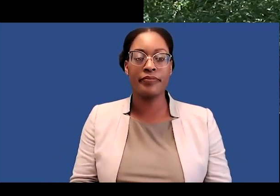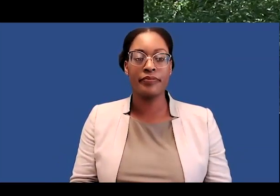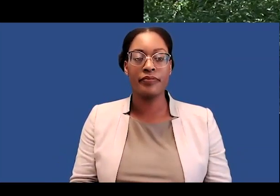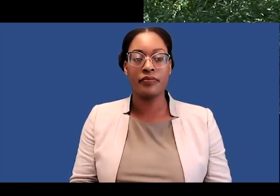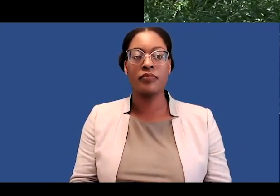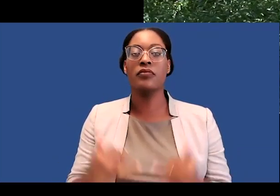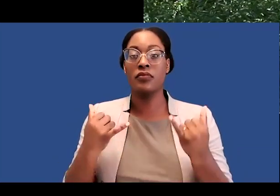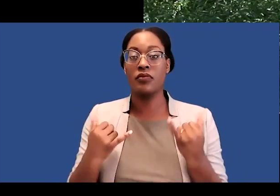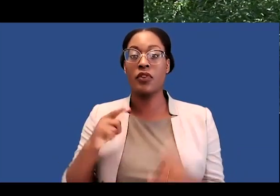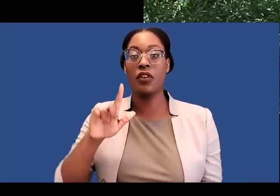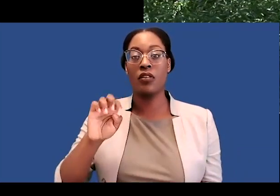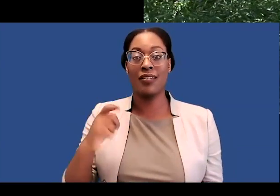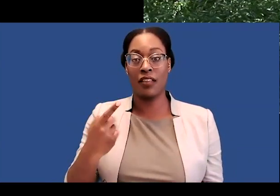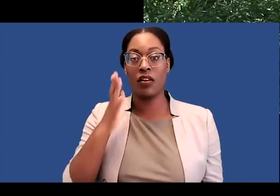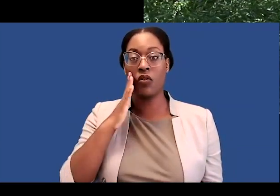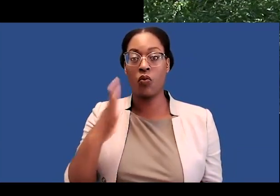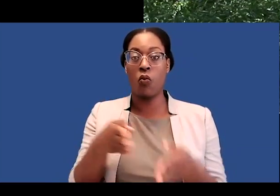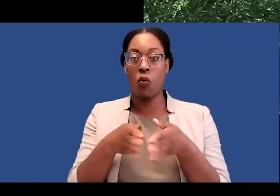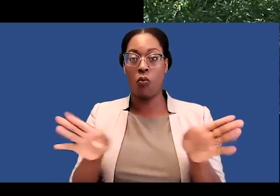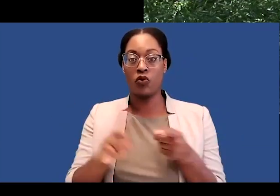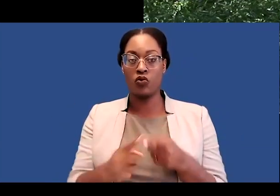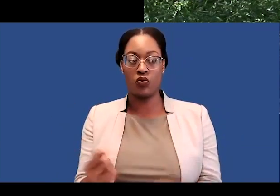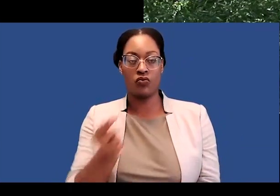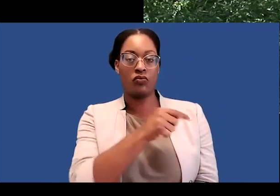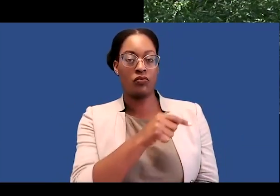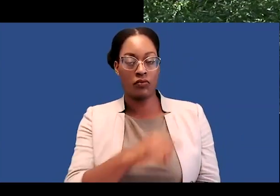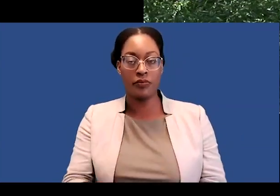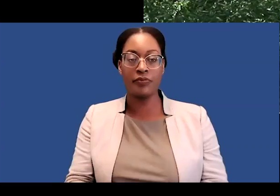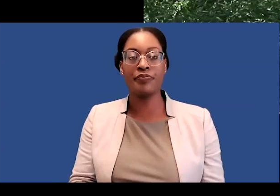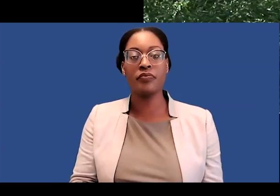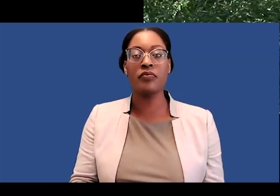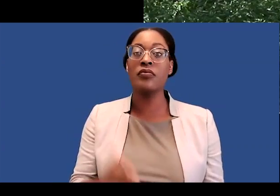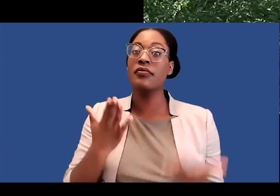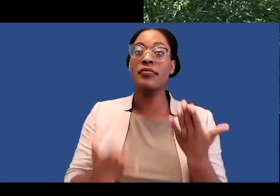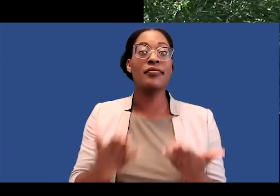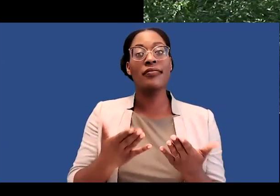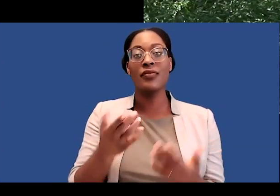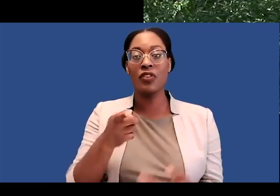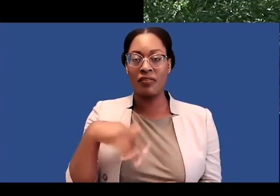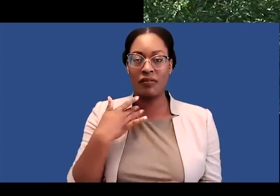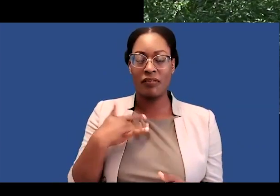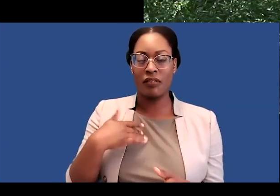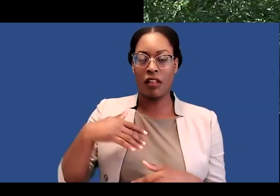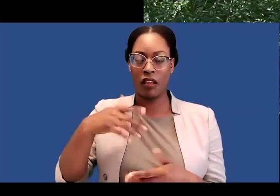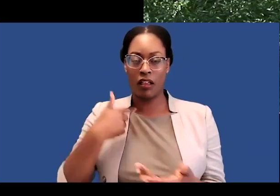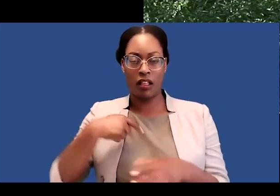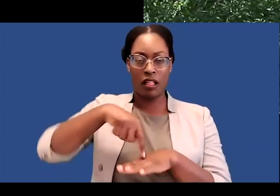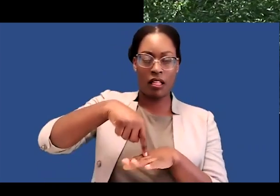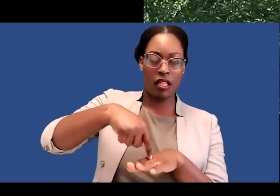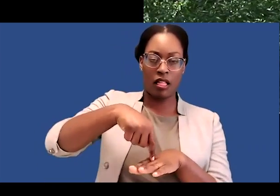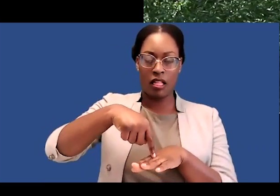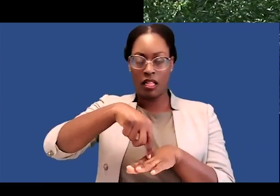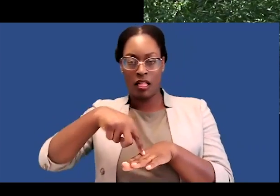And we're going to open that leg out to your side. If this is a part where you need to go to a wall, go ahead and hold onto the wall with the left